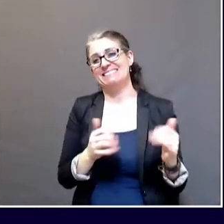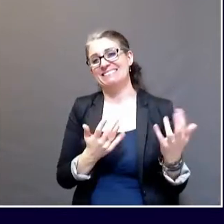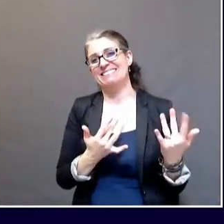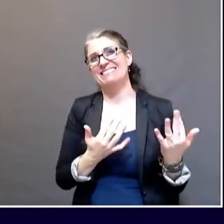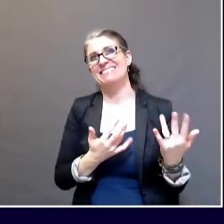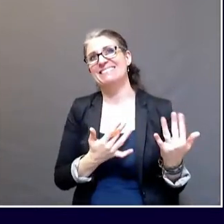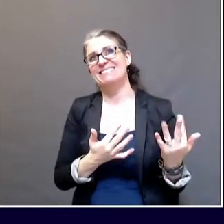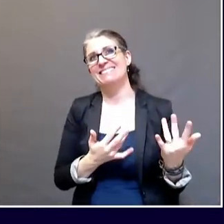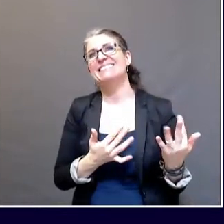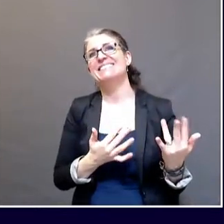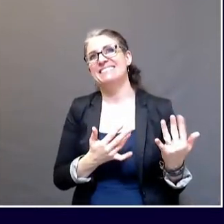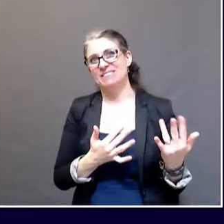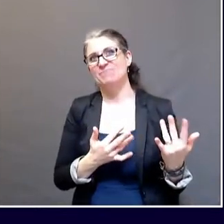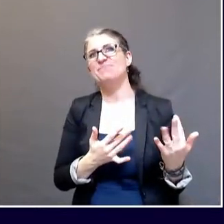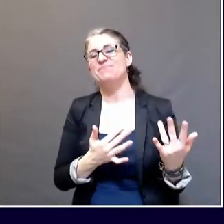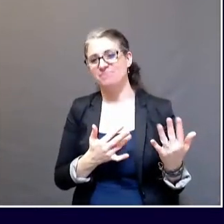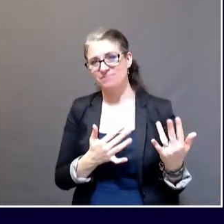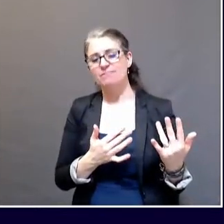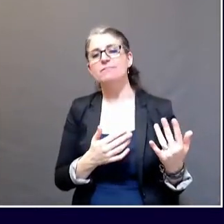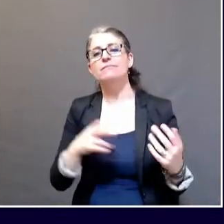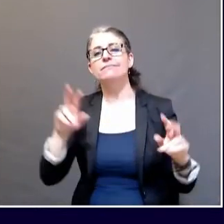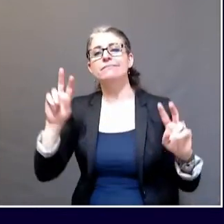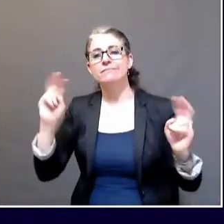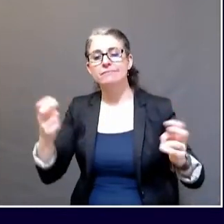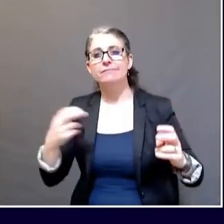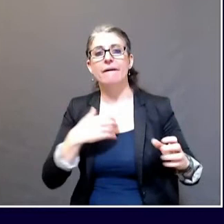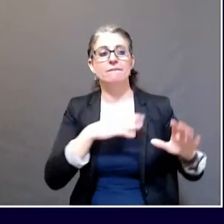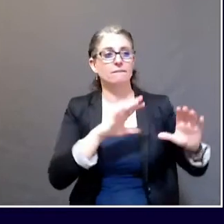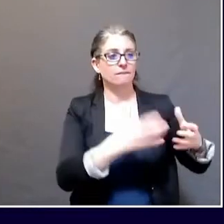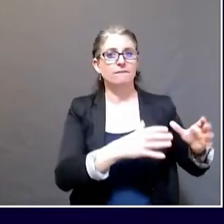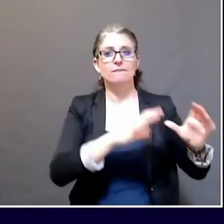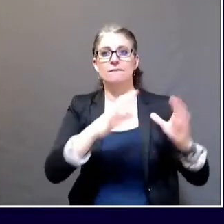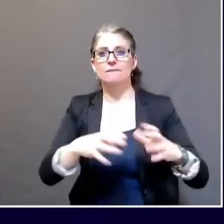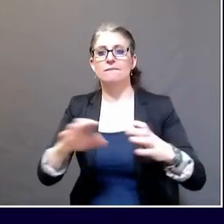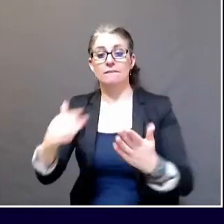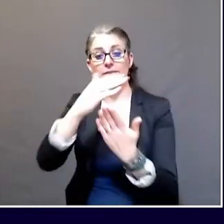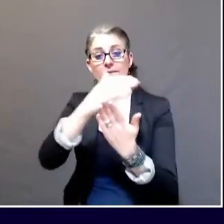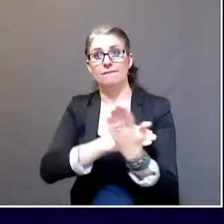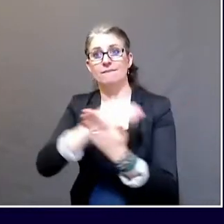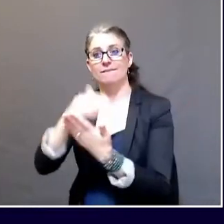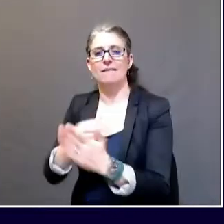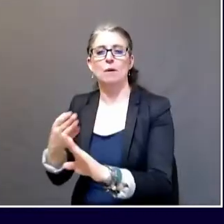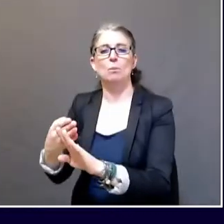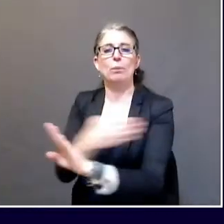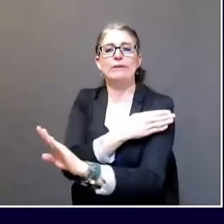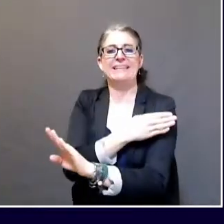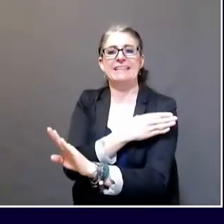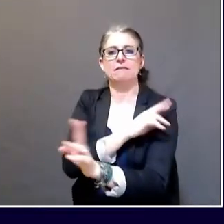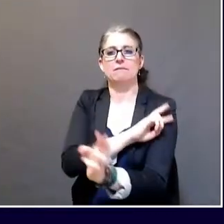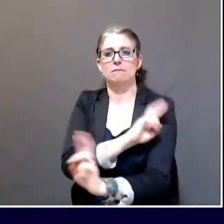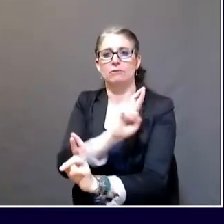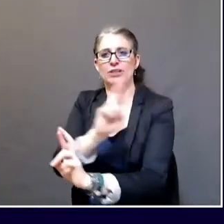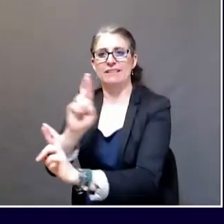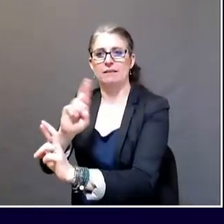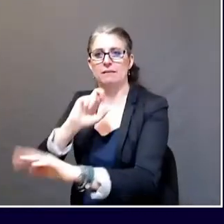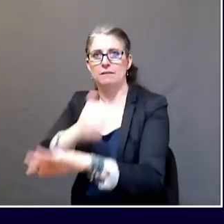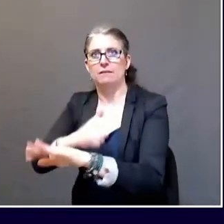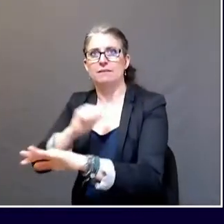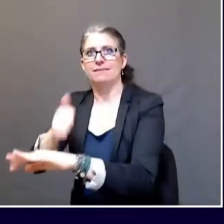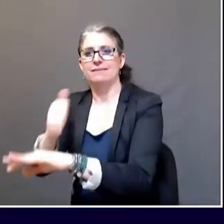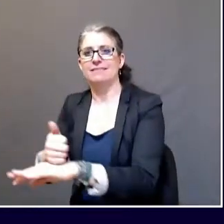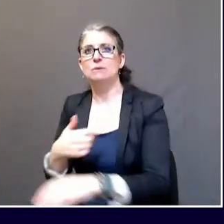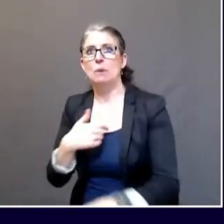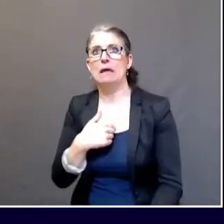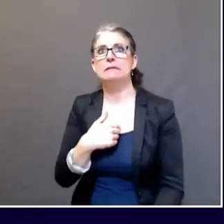something on. I will tell you, the thing that I've pushed my team on is making sure that